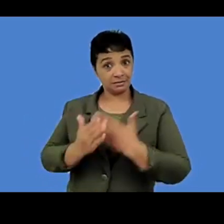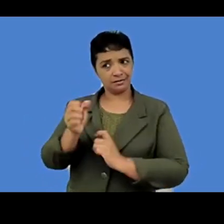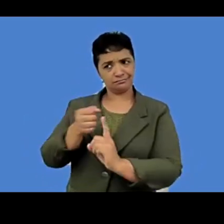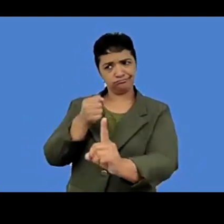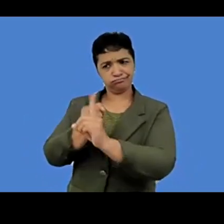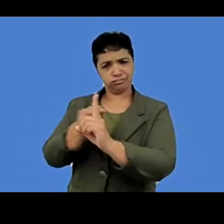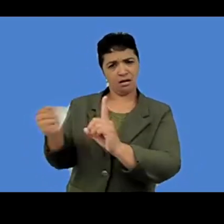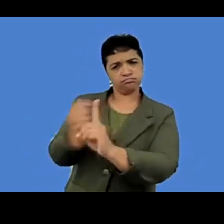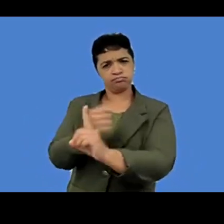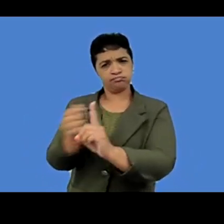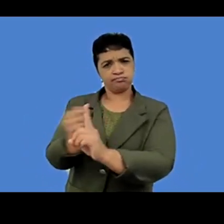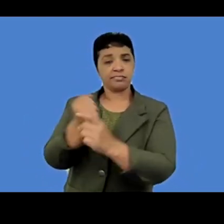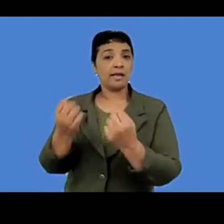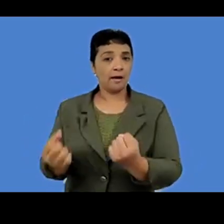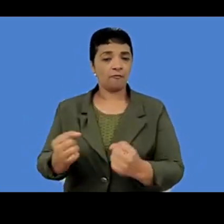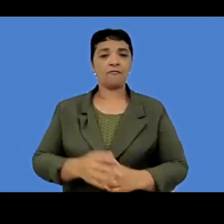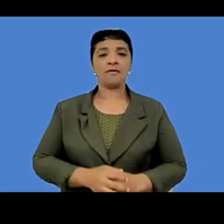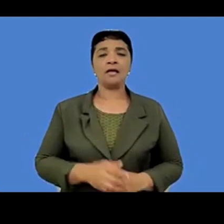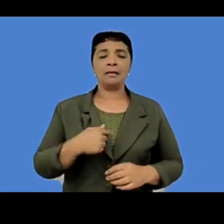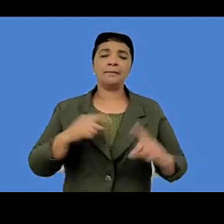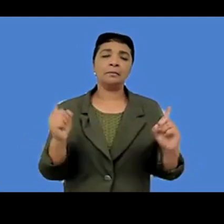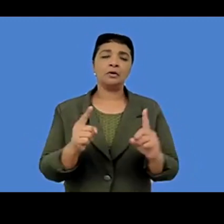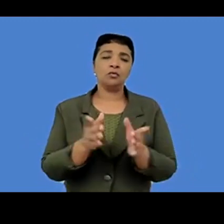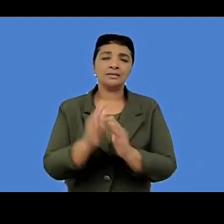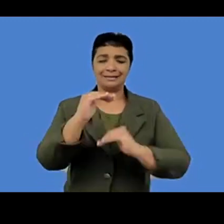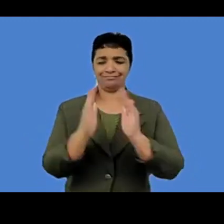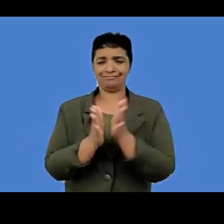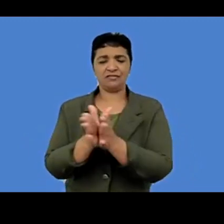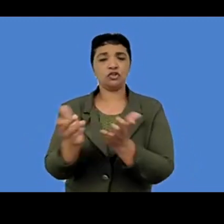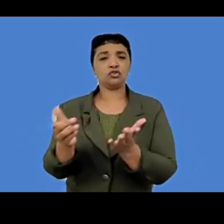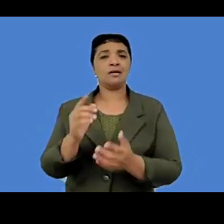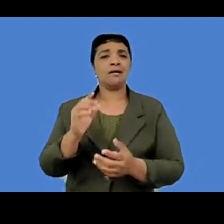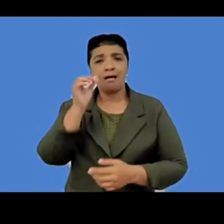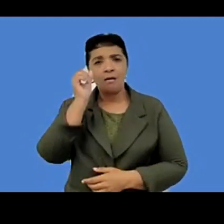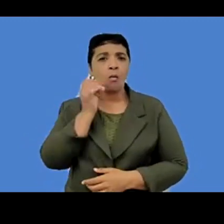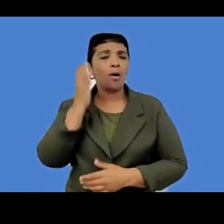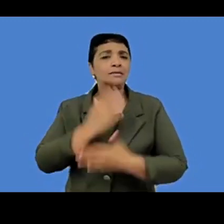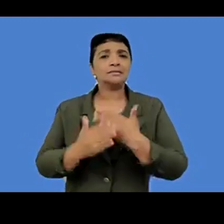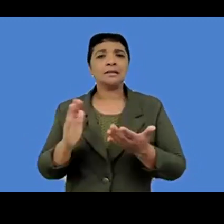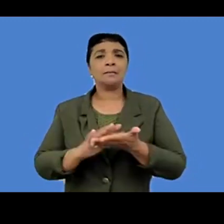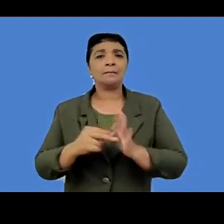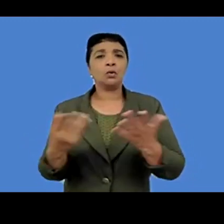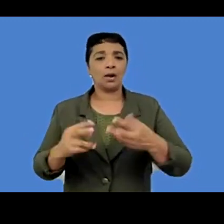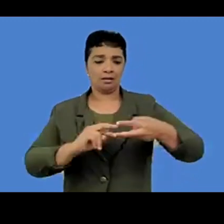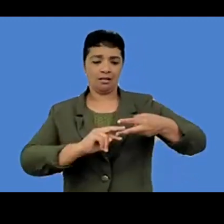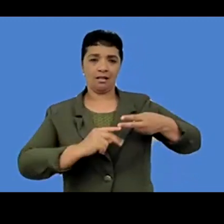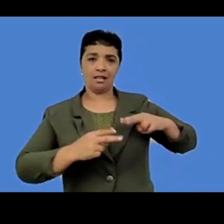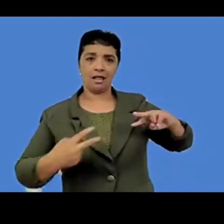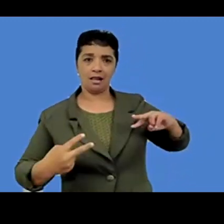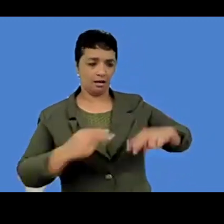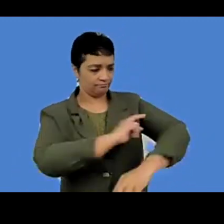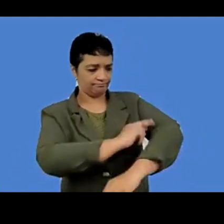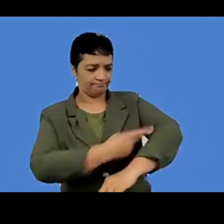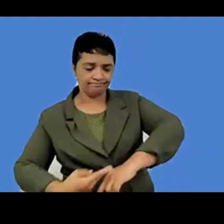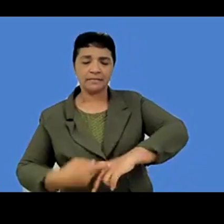So quickly, what is albinism? Albinism is a genetic condition whereby one is born with little